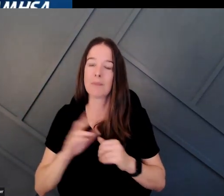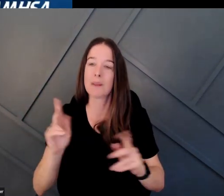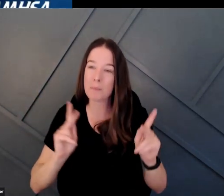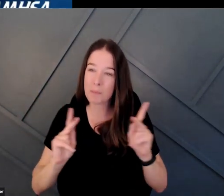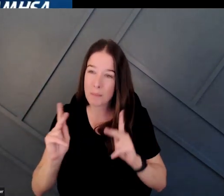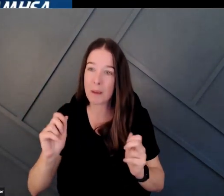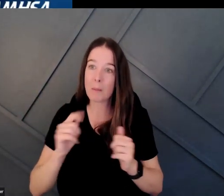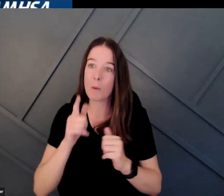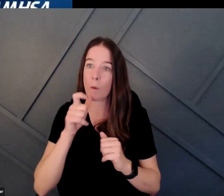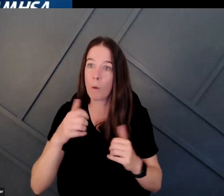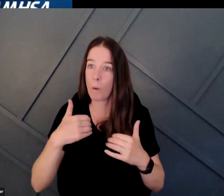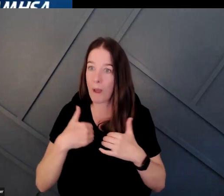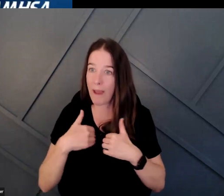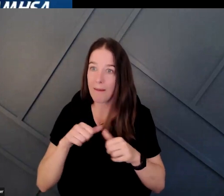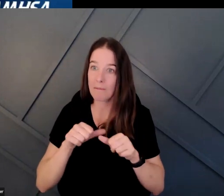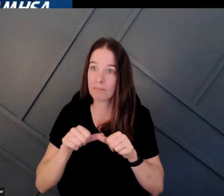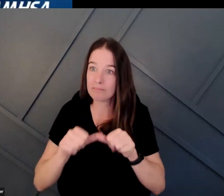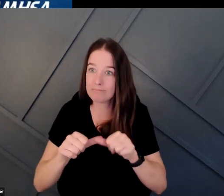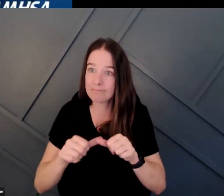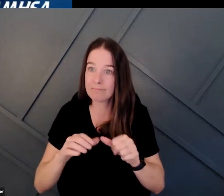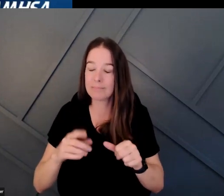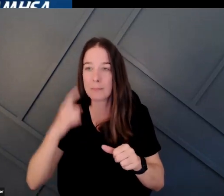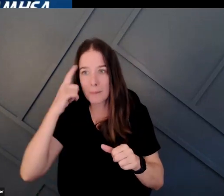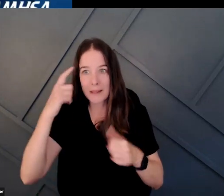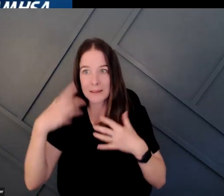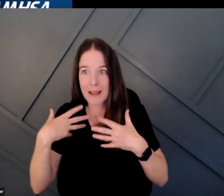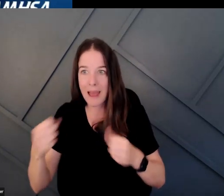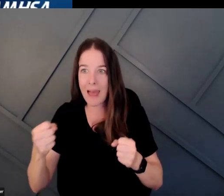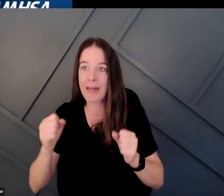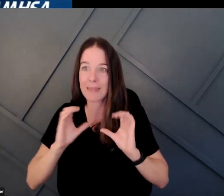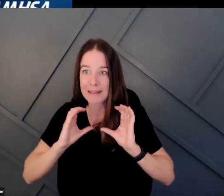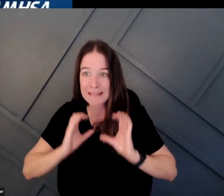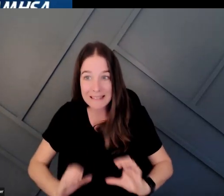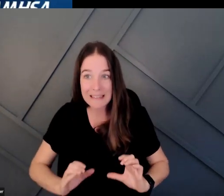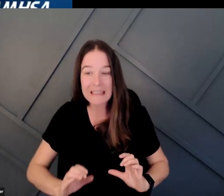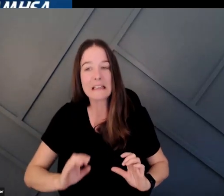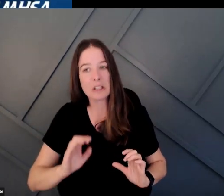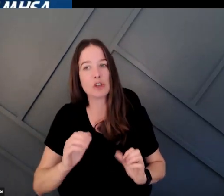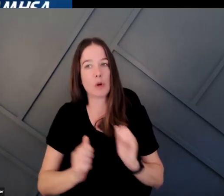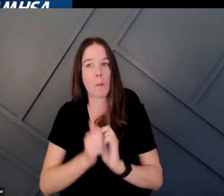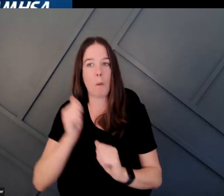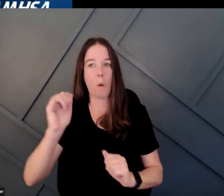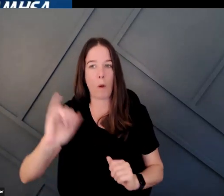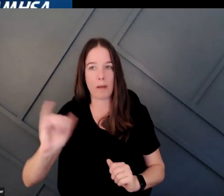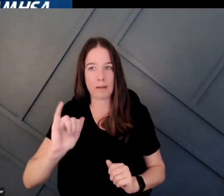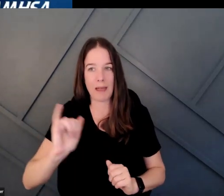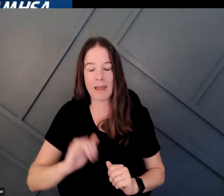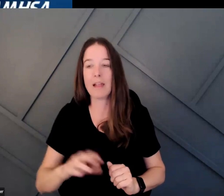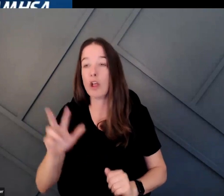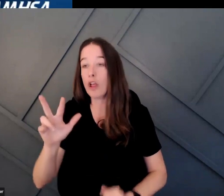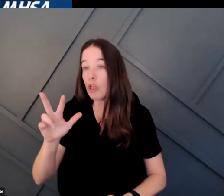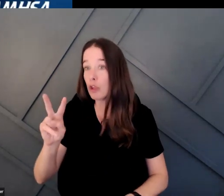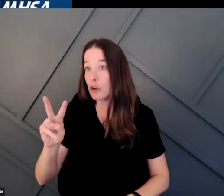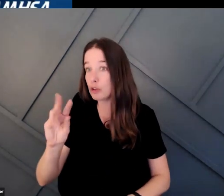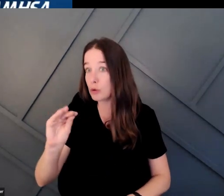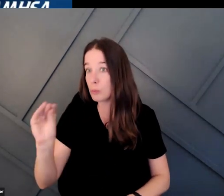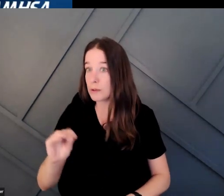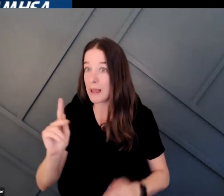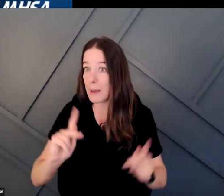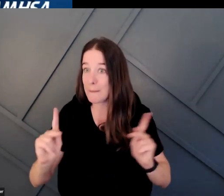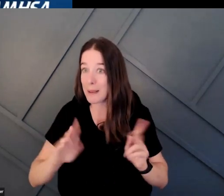chronic behavioral health conditions. 32% of the people who died had evidence of alcohol or substance use.